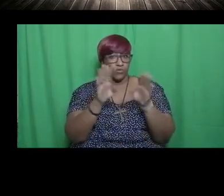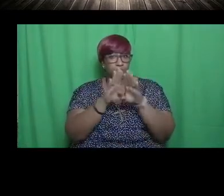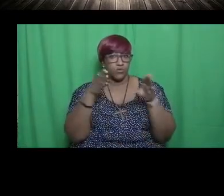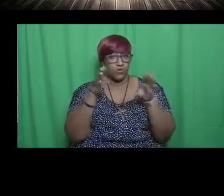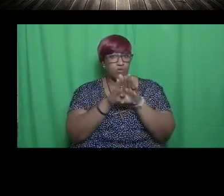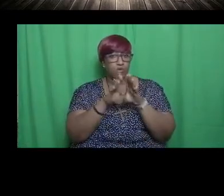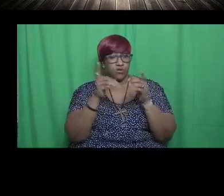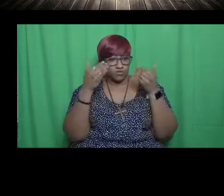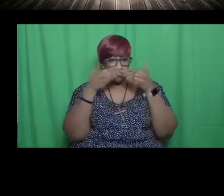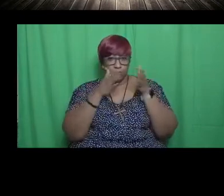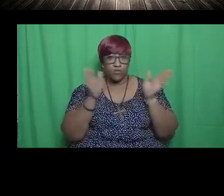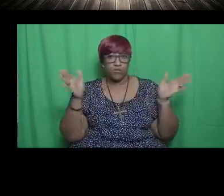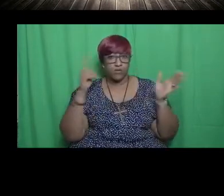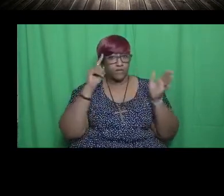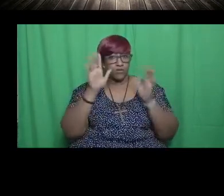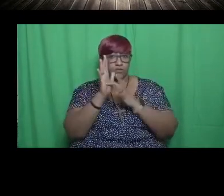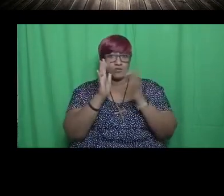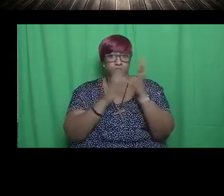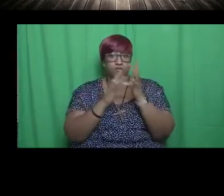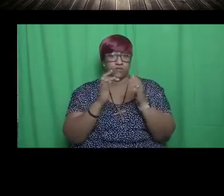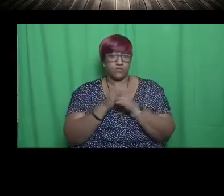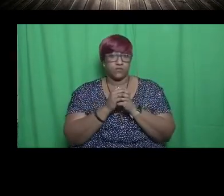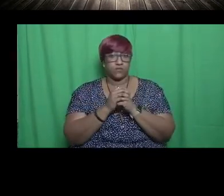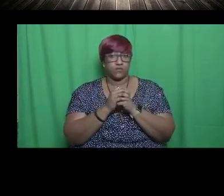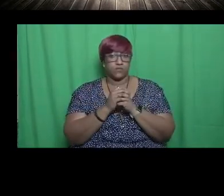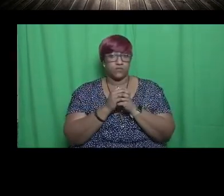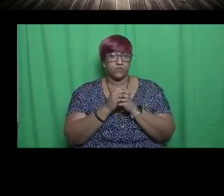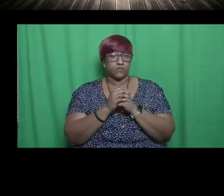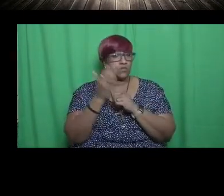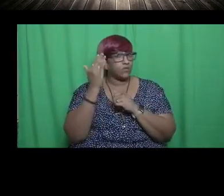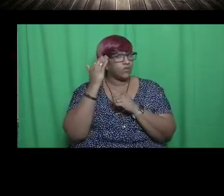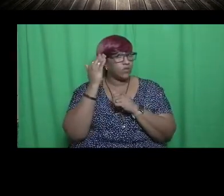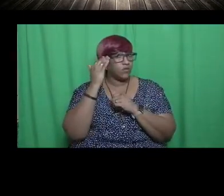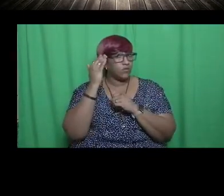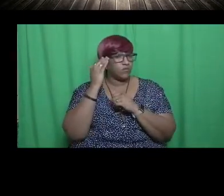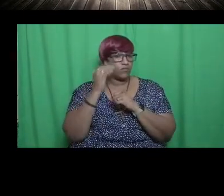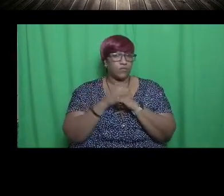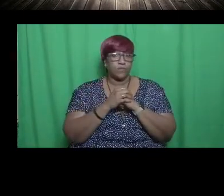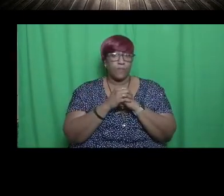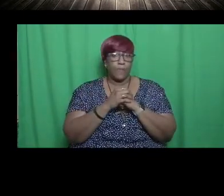willingly for Jesus? You know,